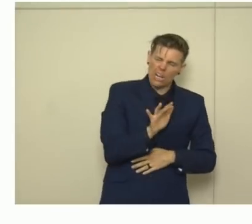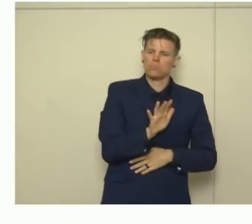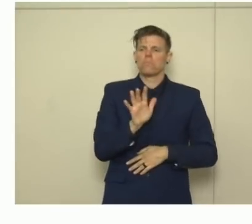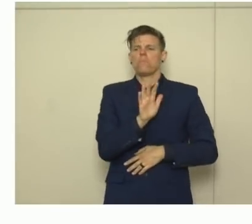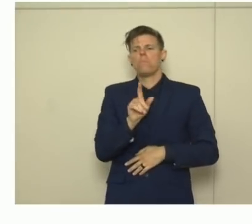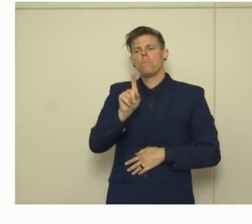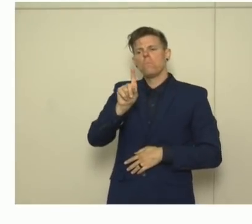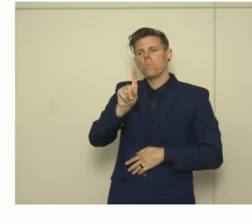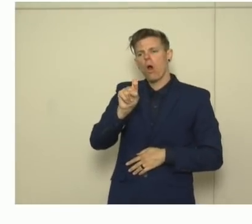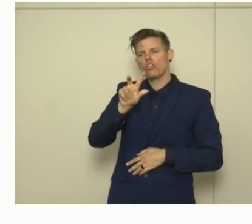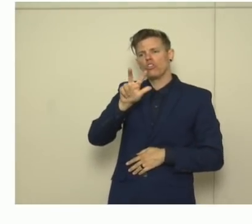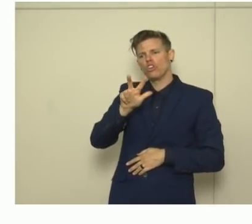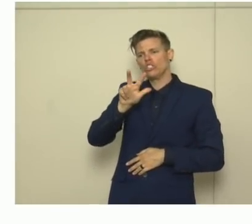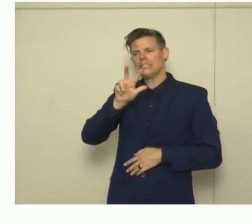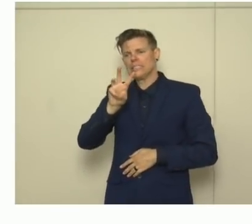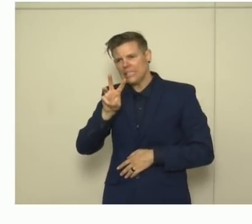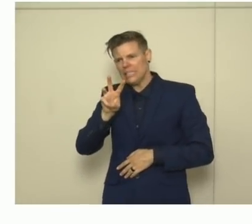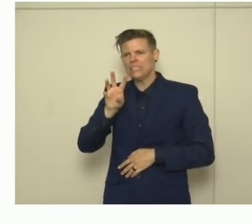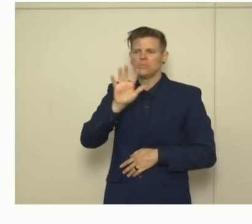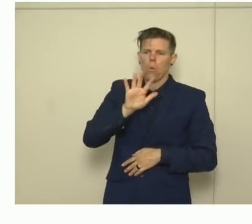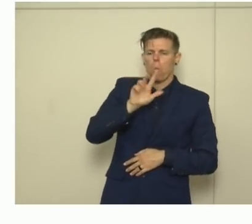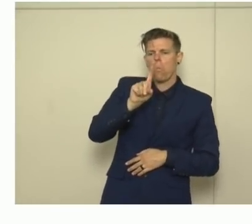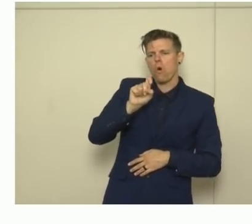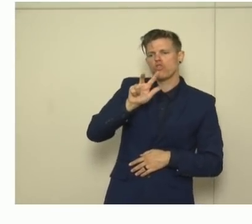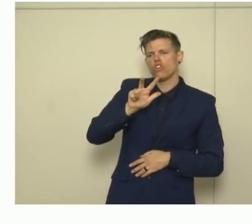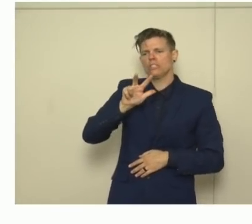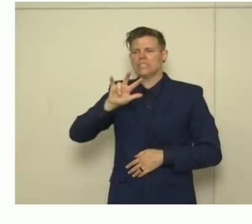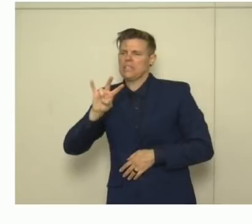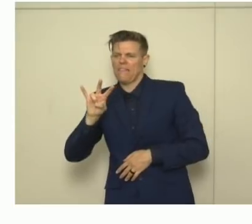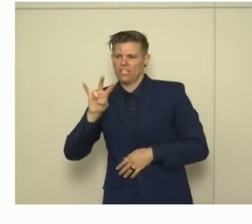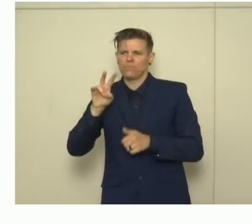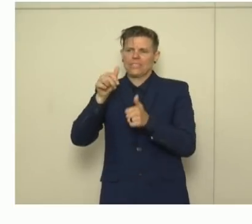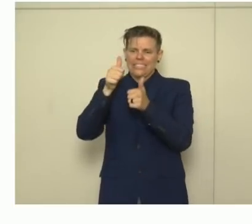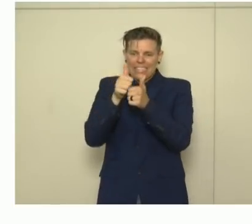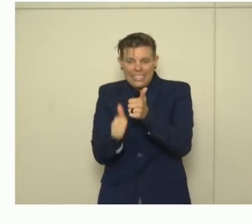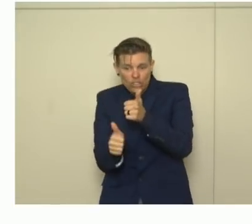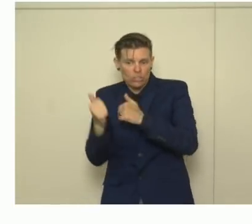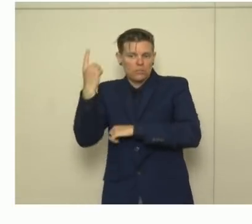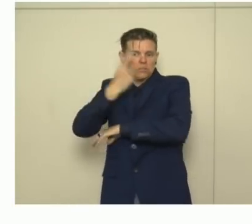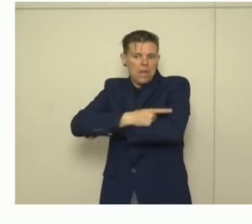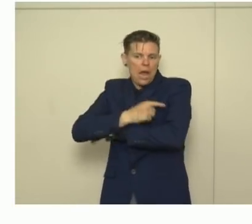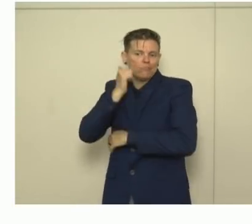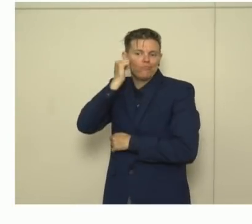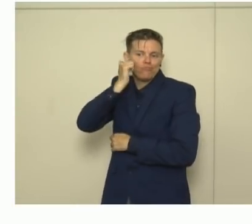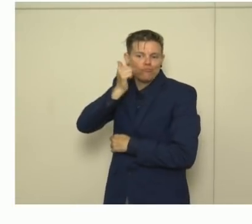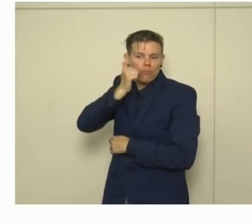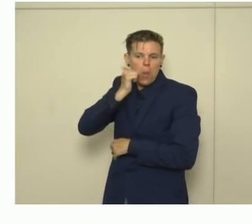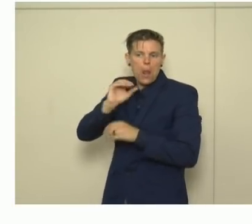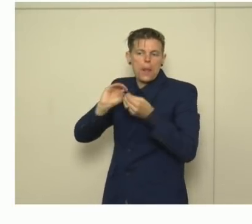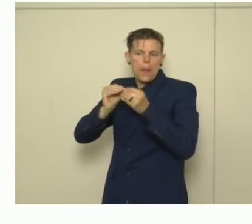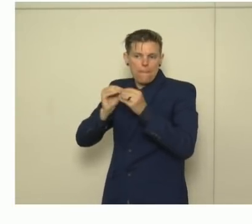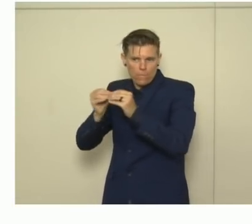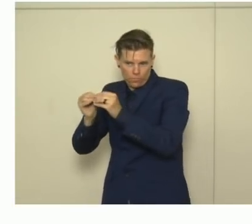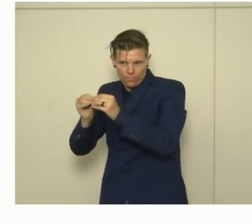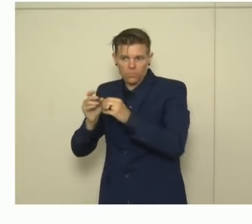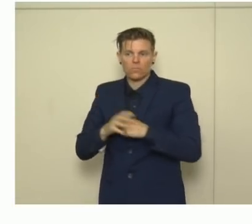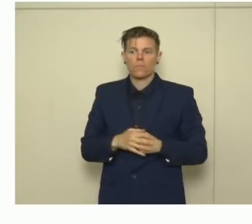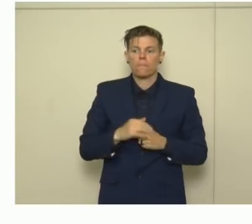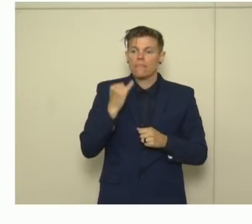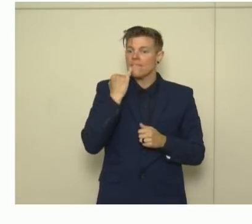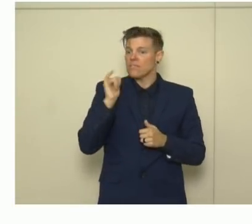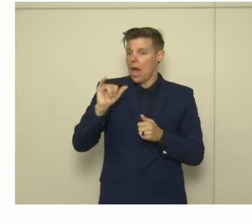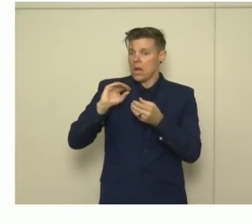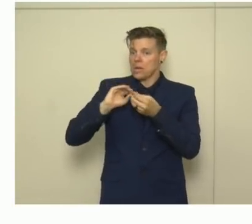136, 137 cases a day, which is right about where we're at. And if that number got to 40, or we got